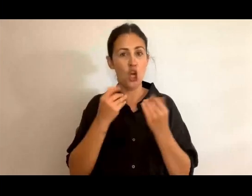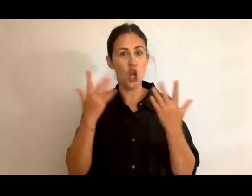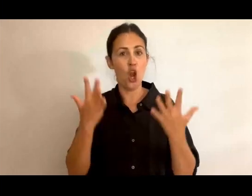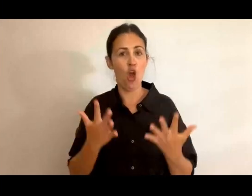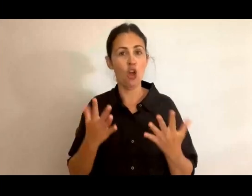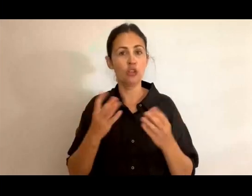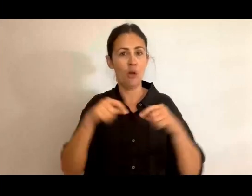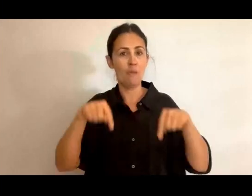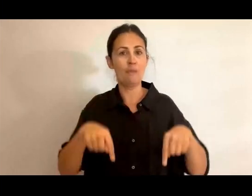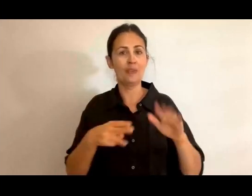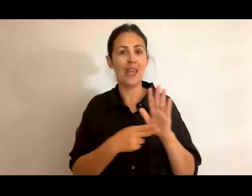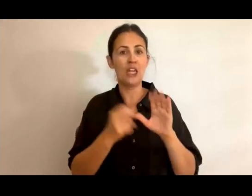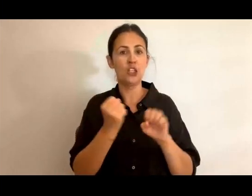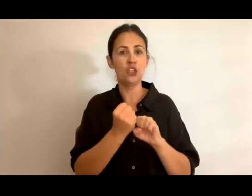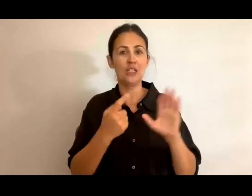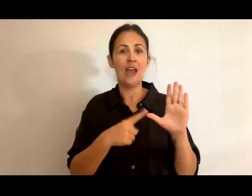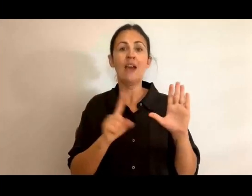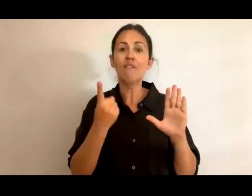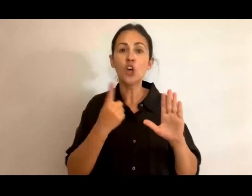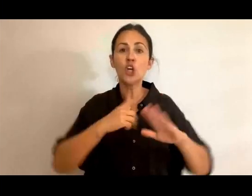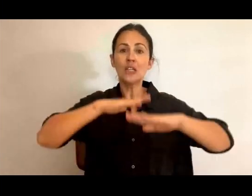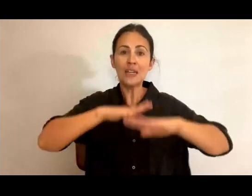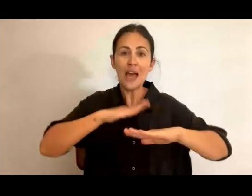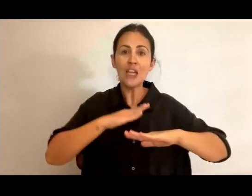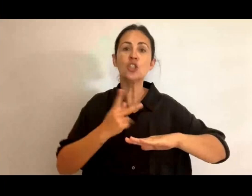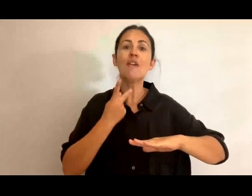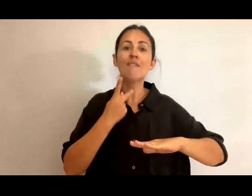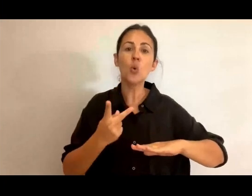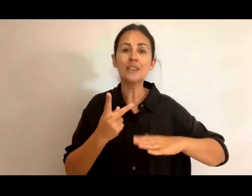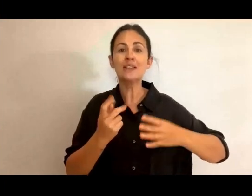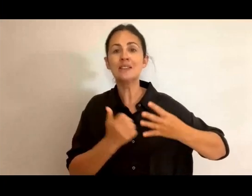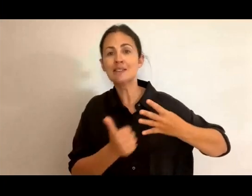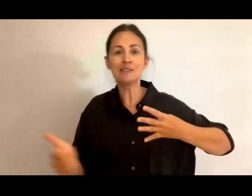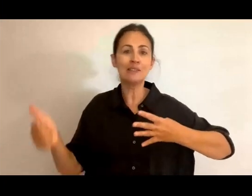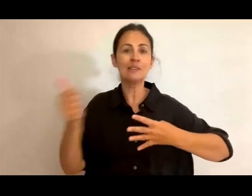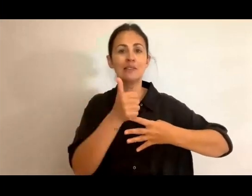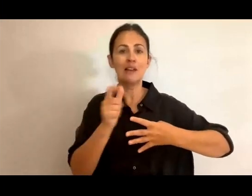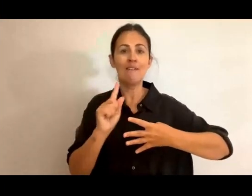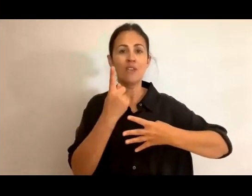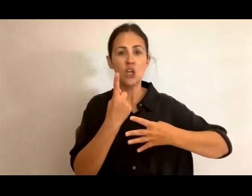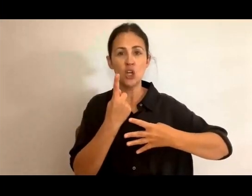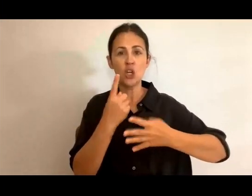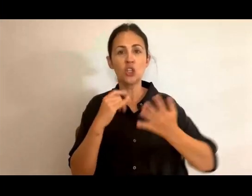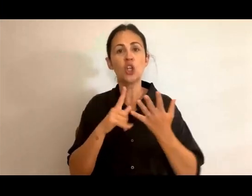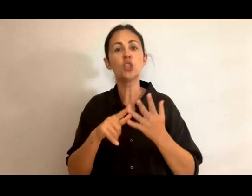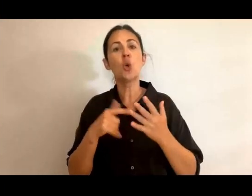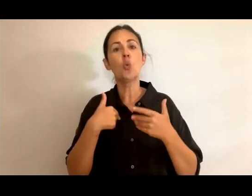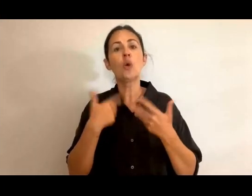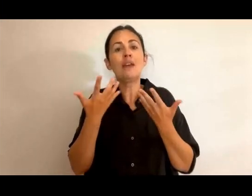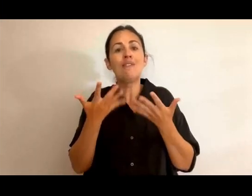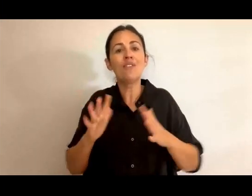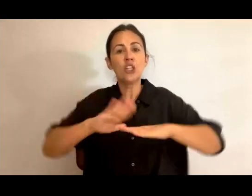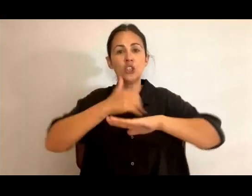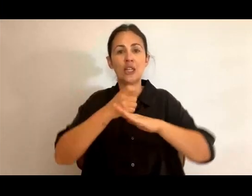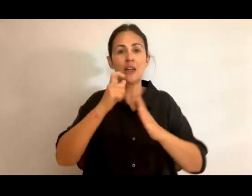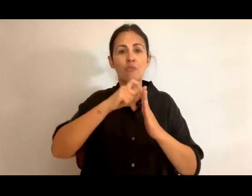First Nation Voices First. So we started the project from Trina's perspective. The teachers certainly stepped back from